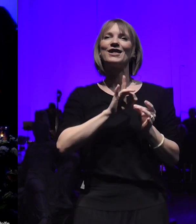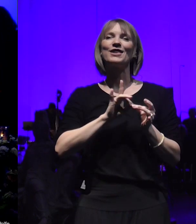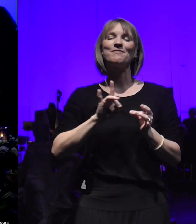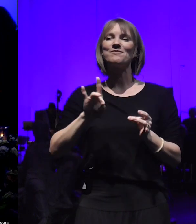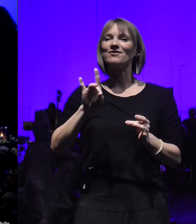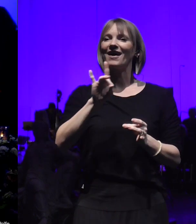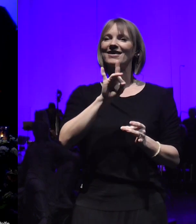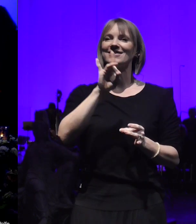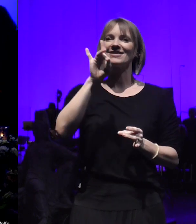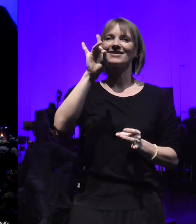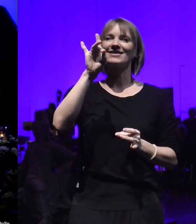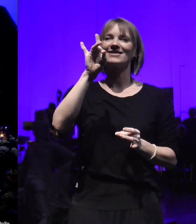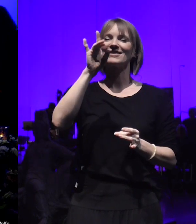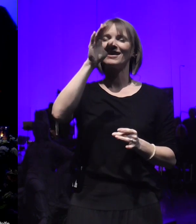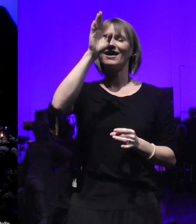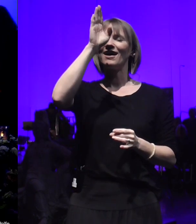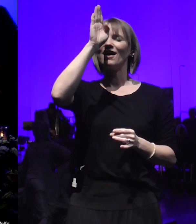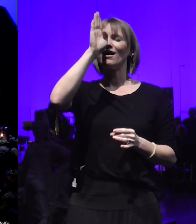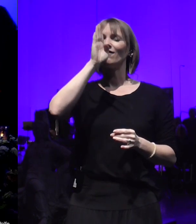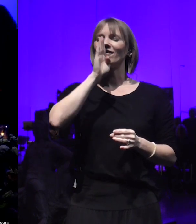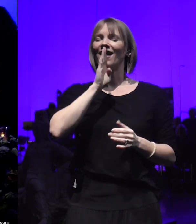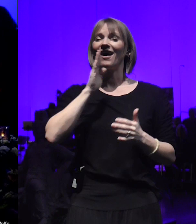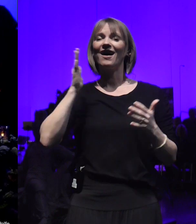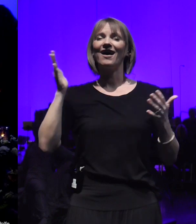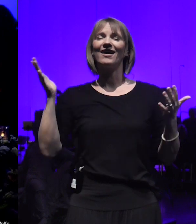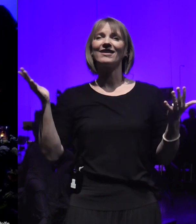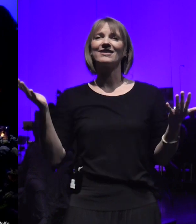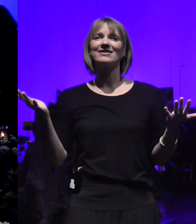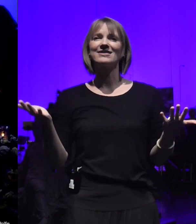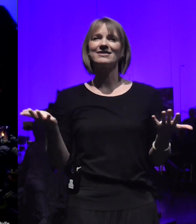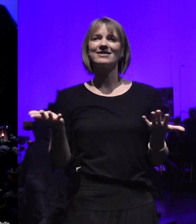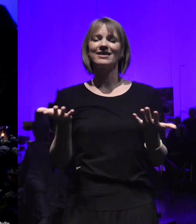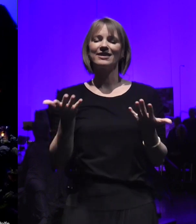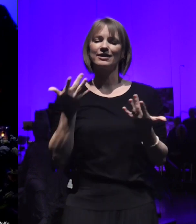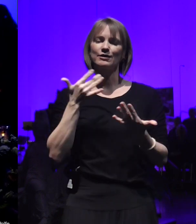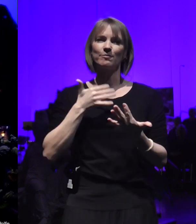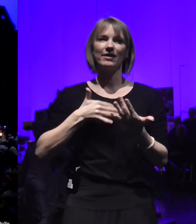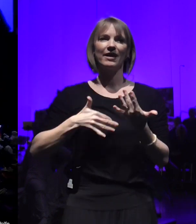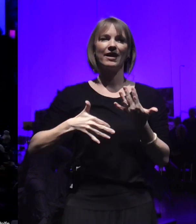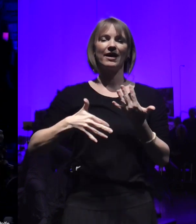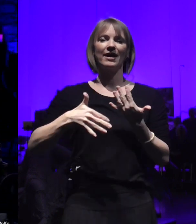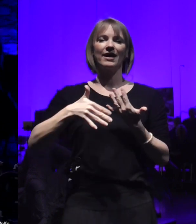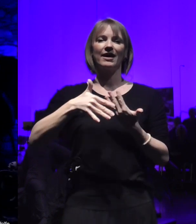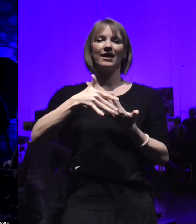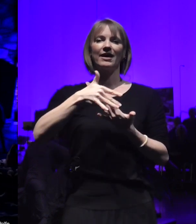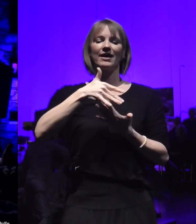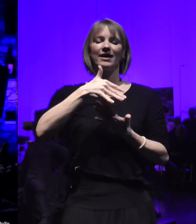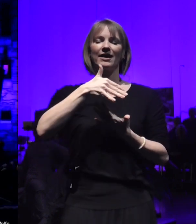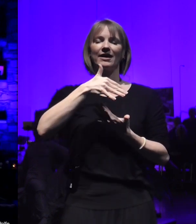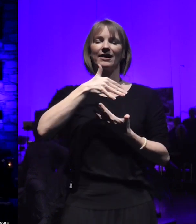Surely the presence of God is in this place.